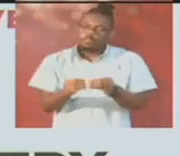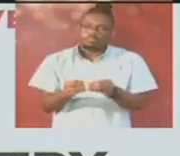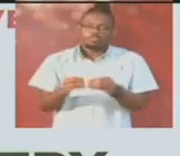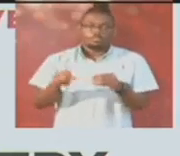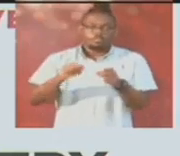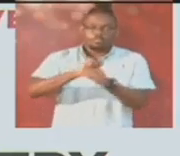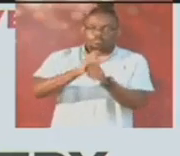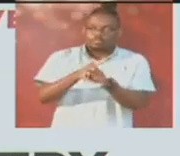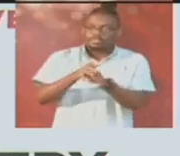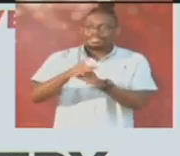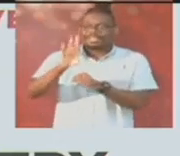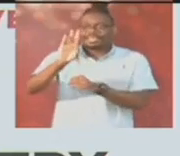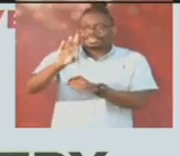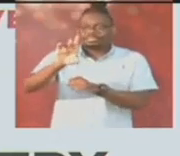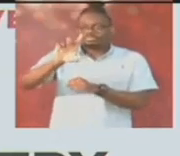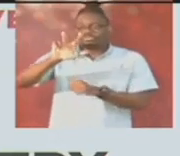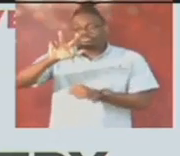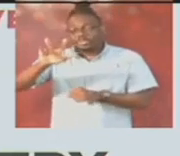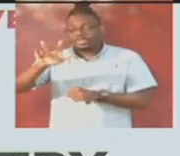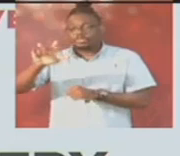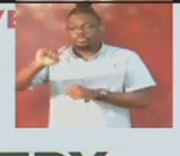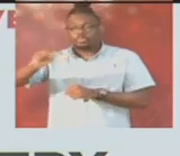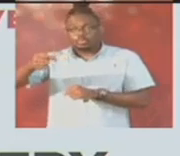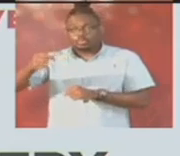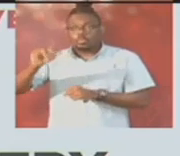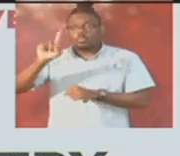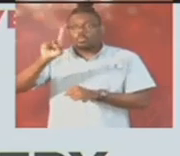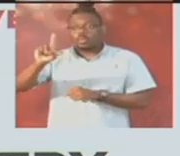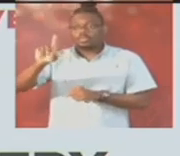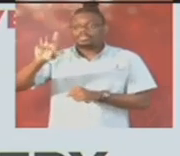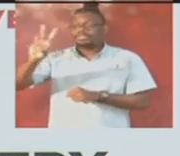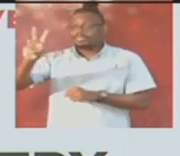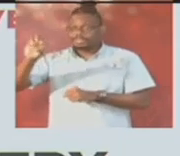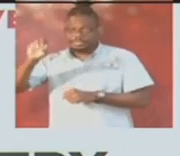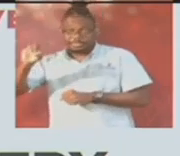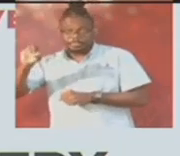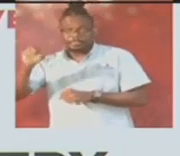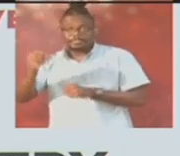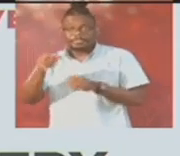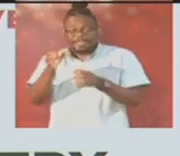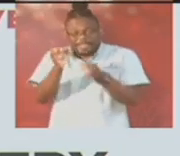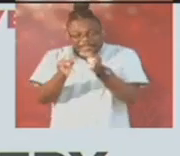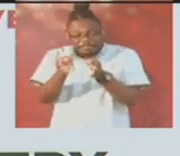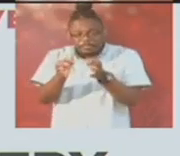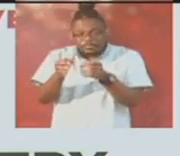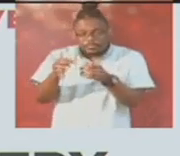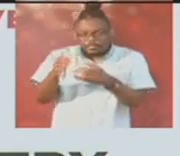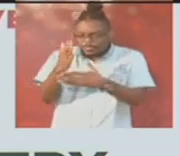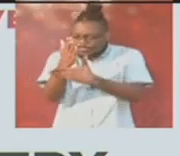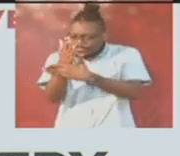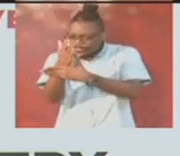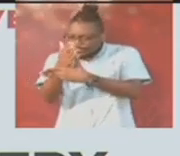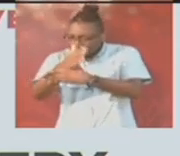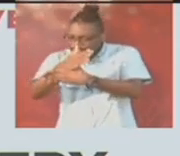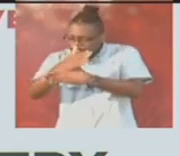83,160, which meant if we divide that by 2, and if my math is correct, we could have vaccinated